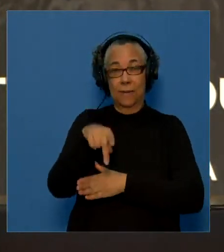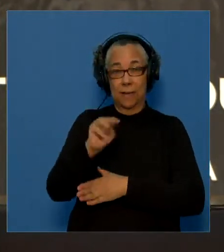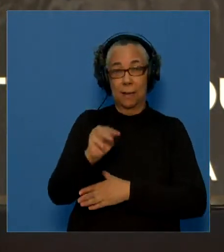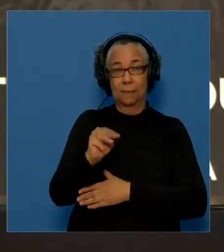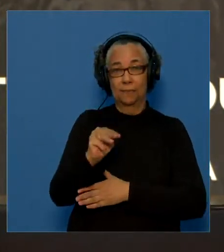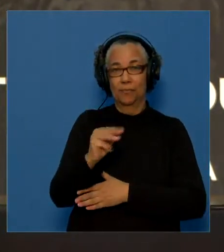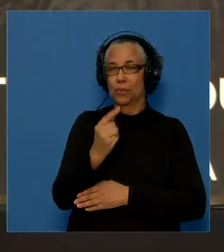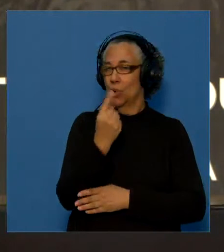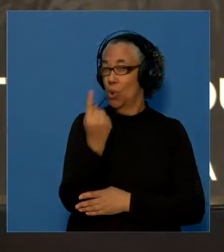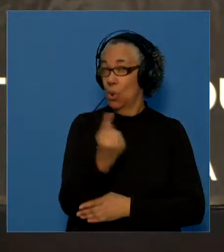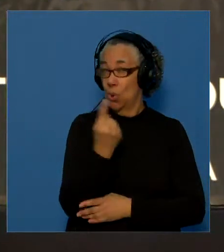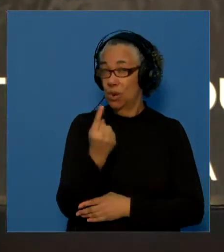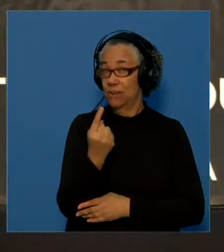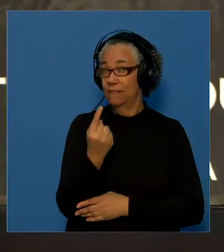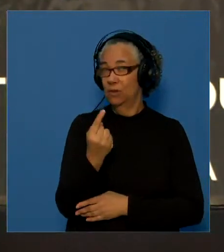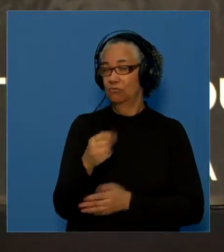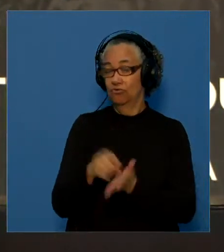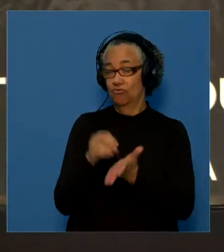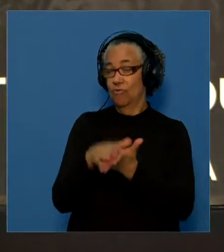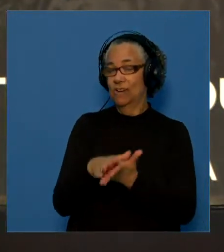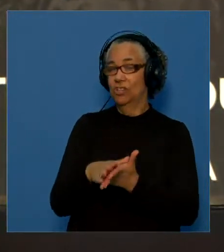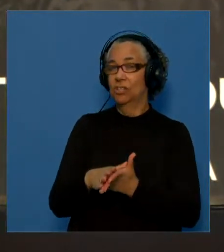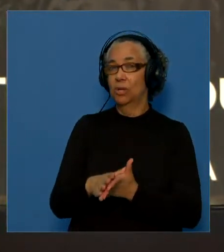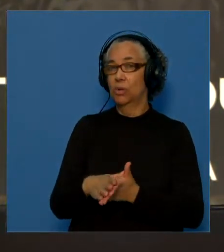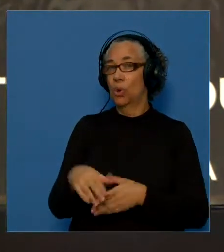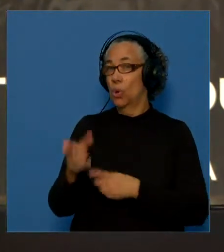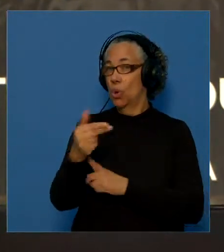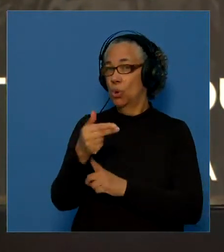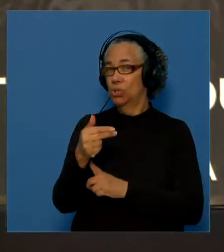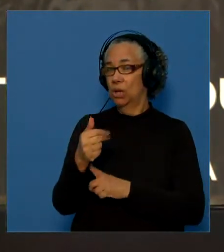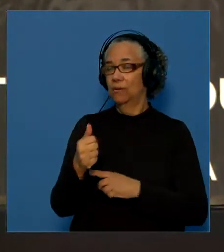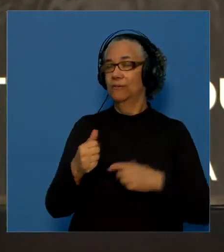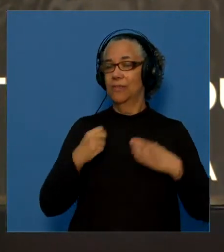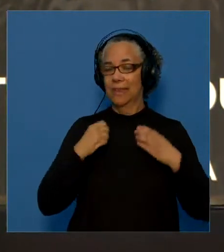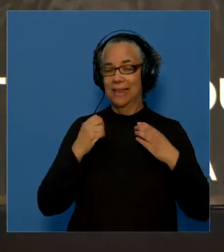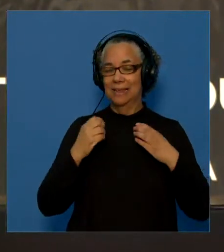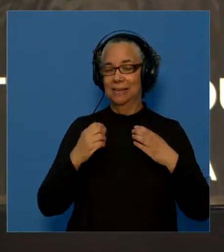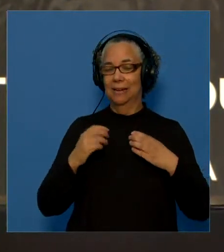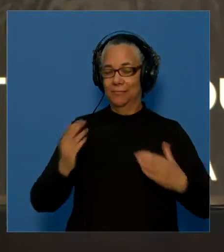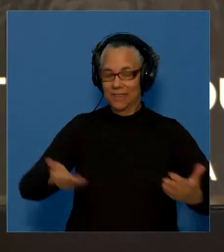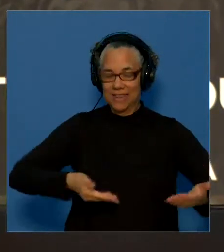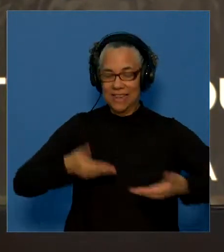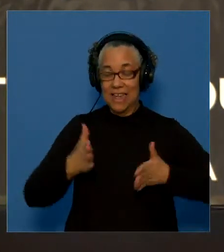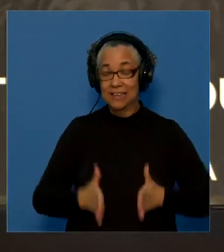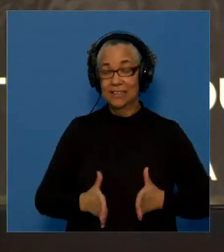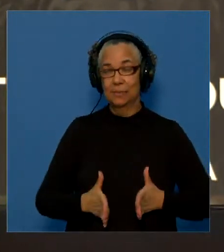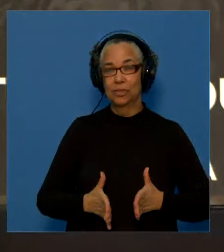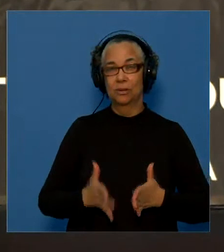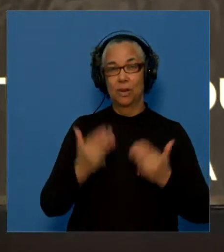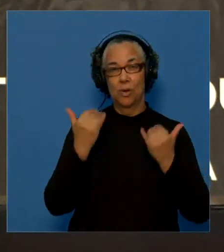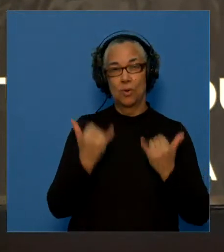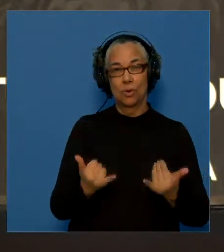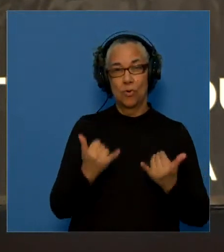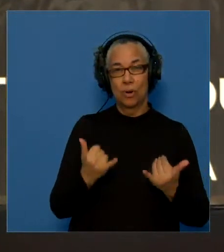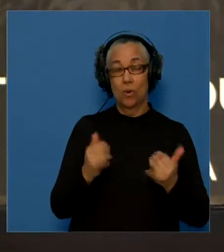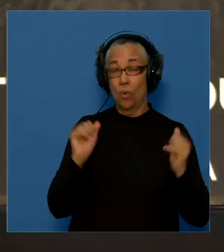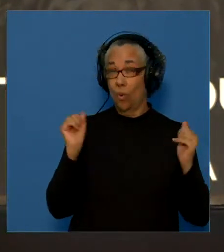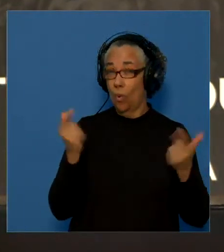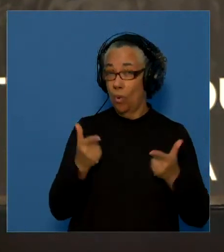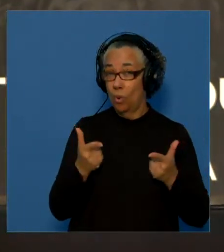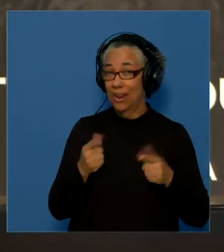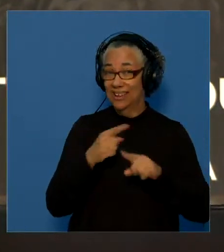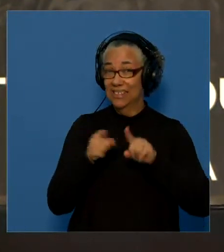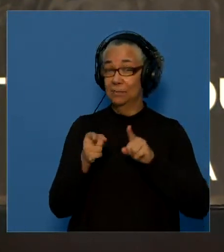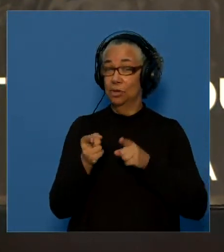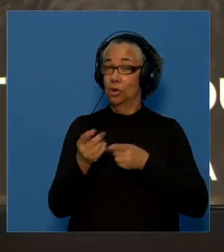only applicable to registered hotel guests, as the current rules require that all hotel activity except room service